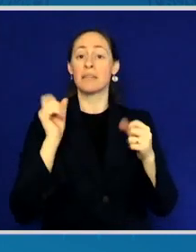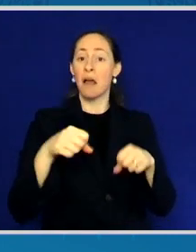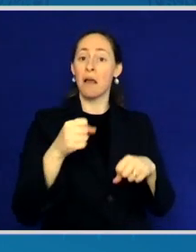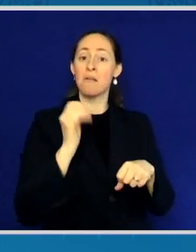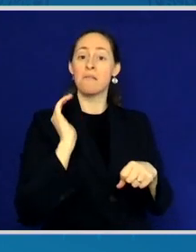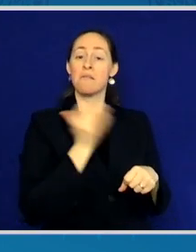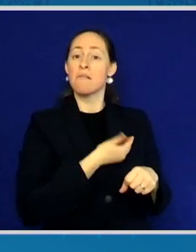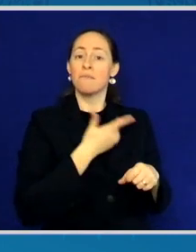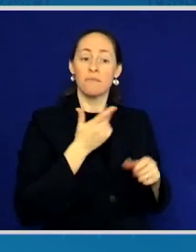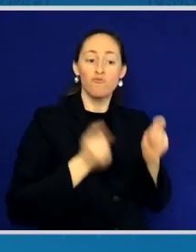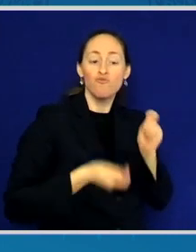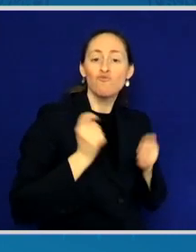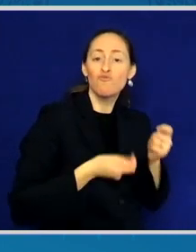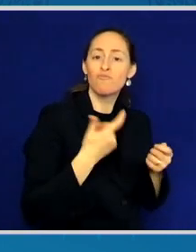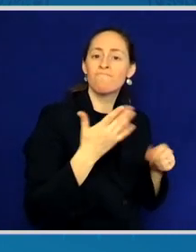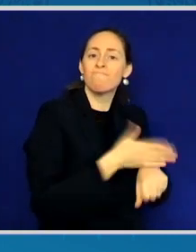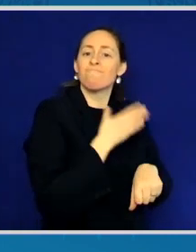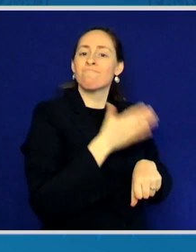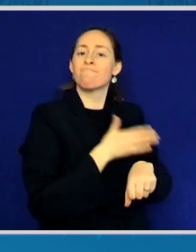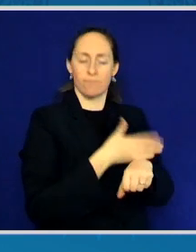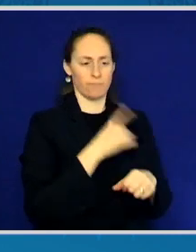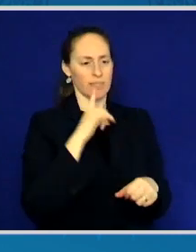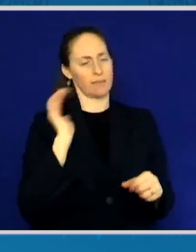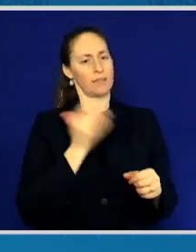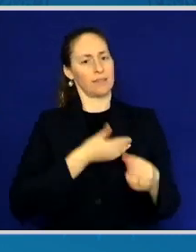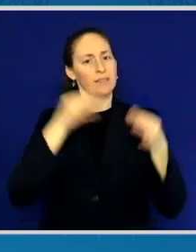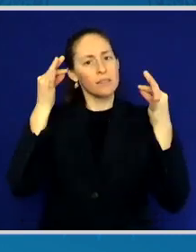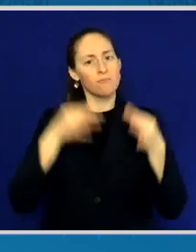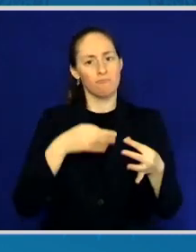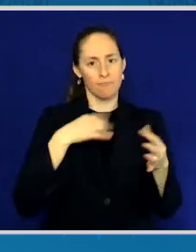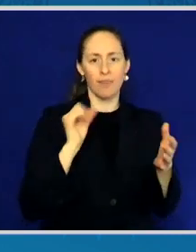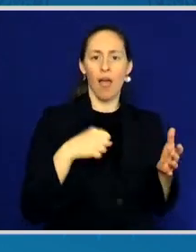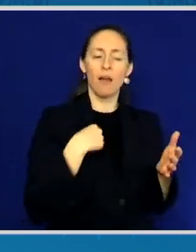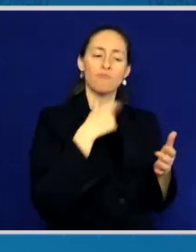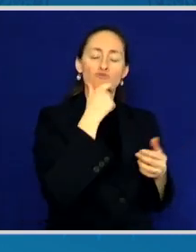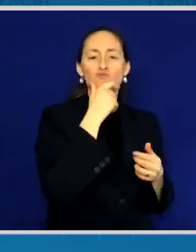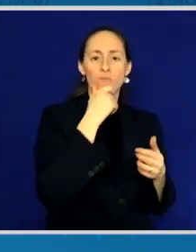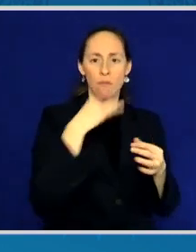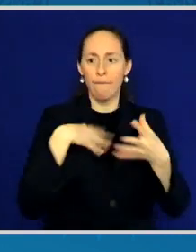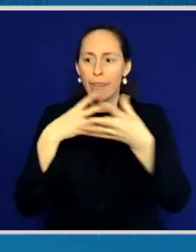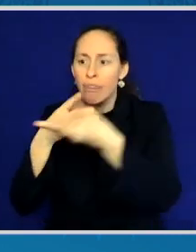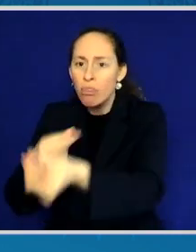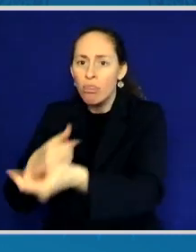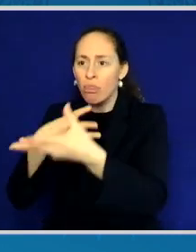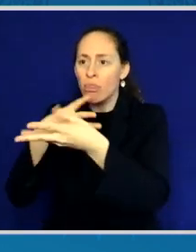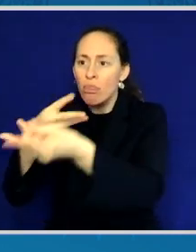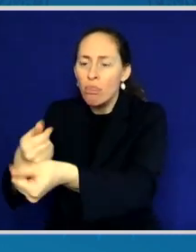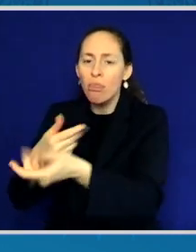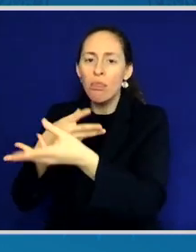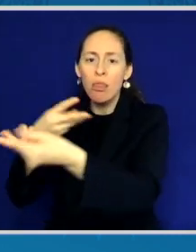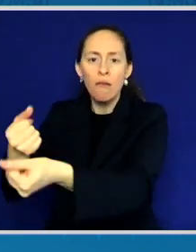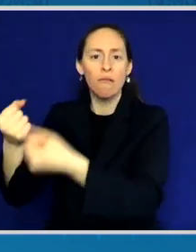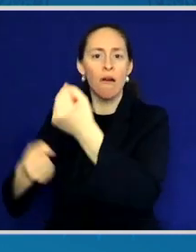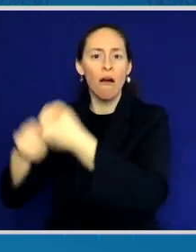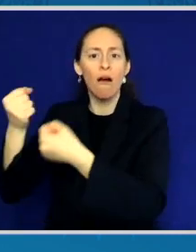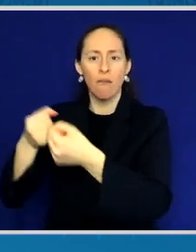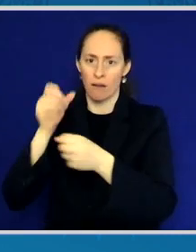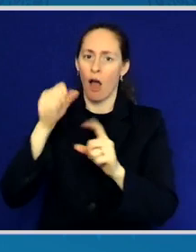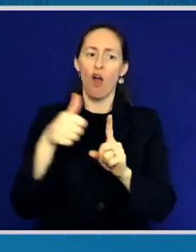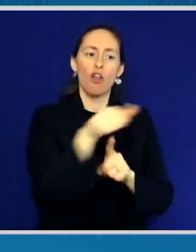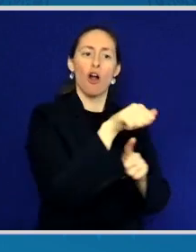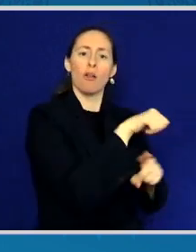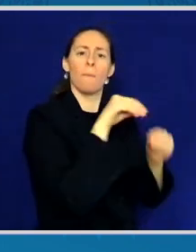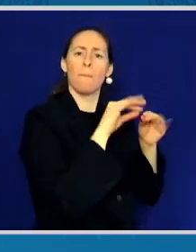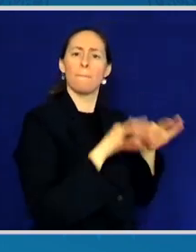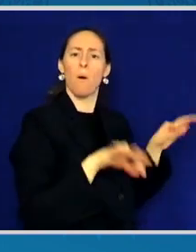different choices because I have additional funding that I could use other places than in an automobile. So